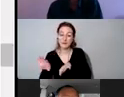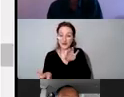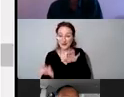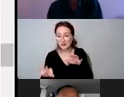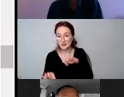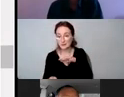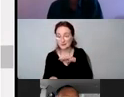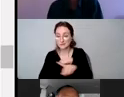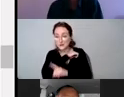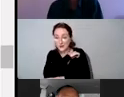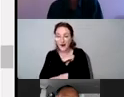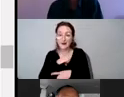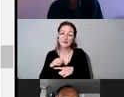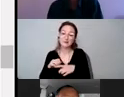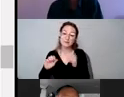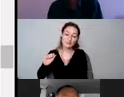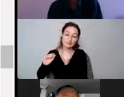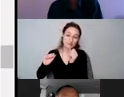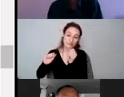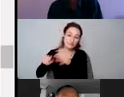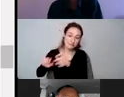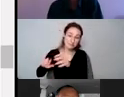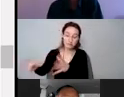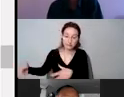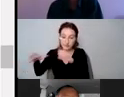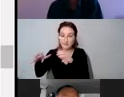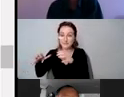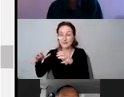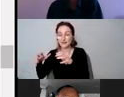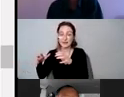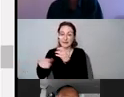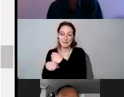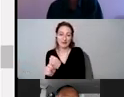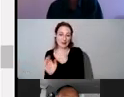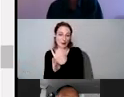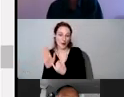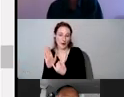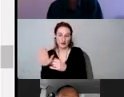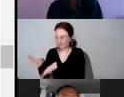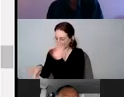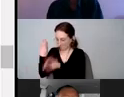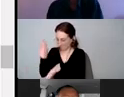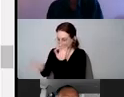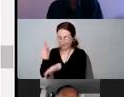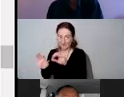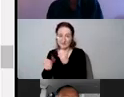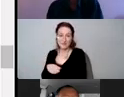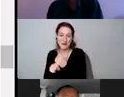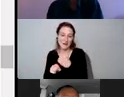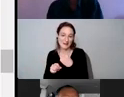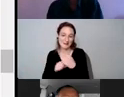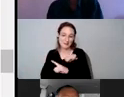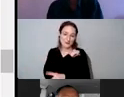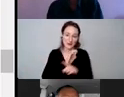and making works of art out of it in Komsomolsk. This was the action called Komsomolsk is